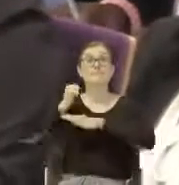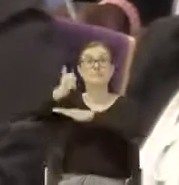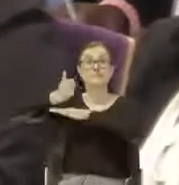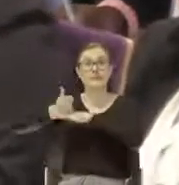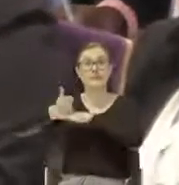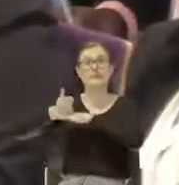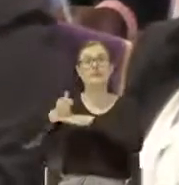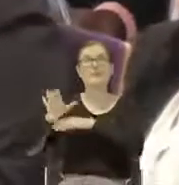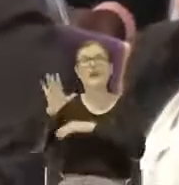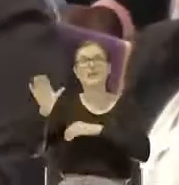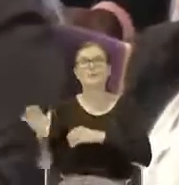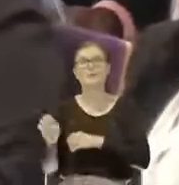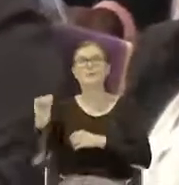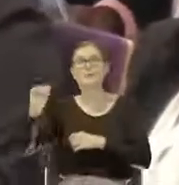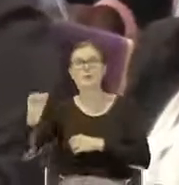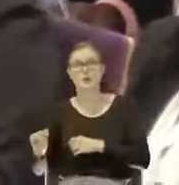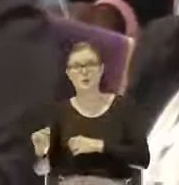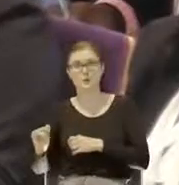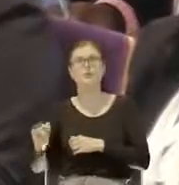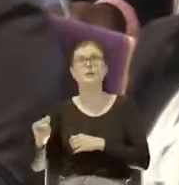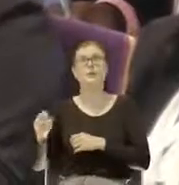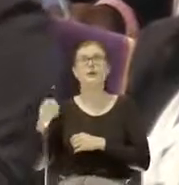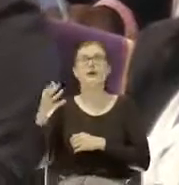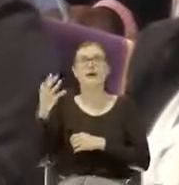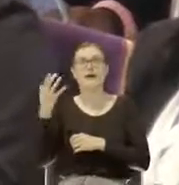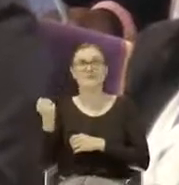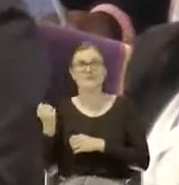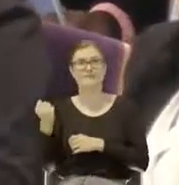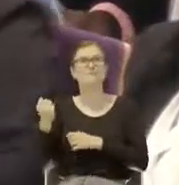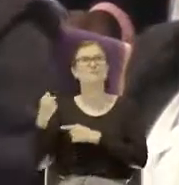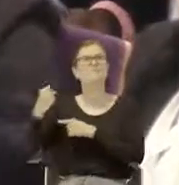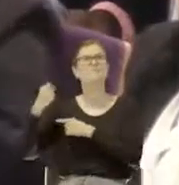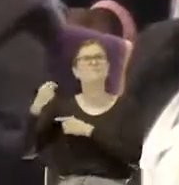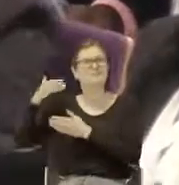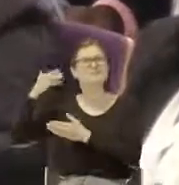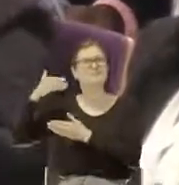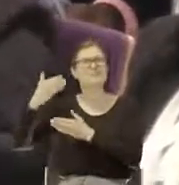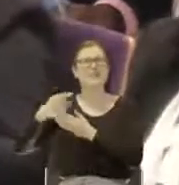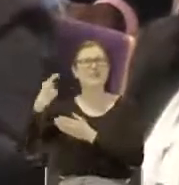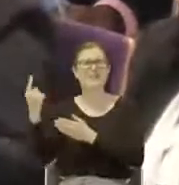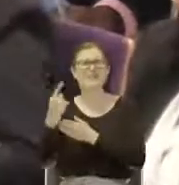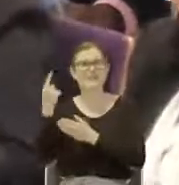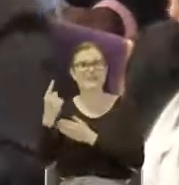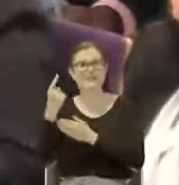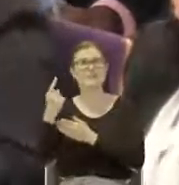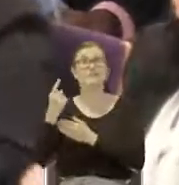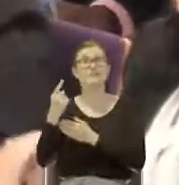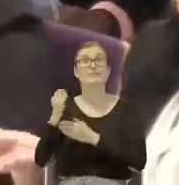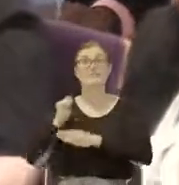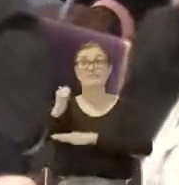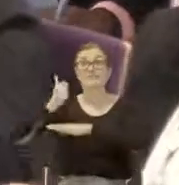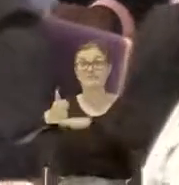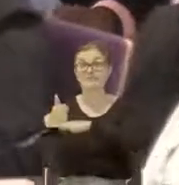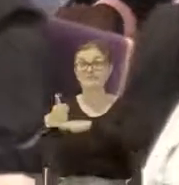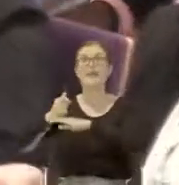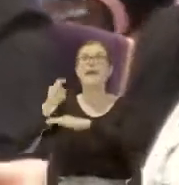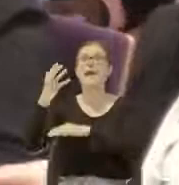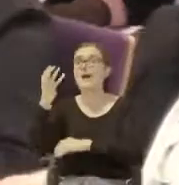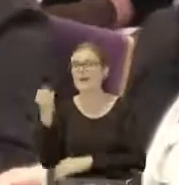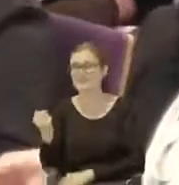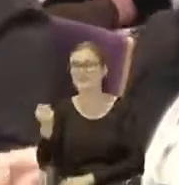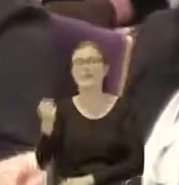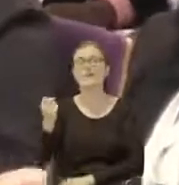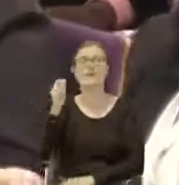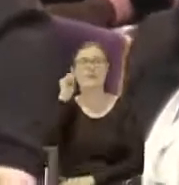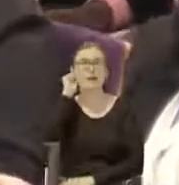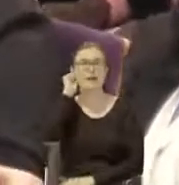women sector, all the sectors that are there. We put all of them together, and we will be understanding one